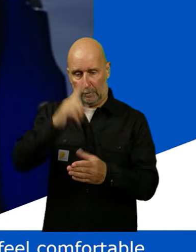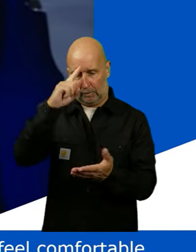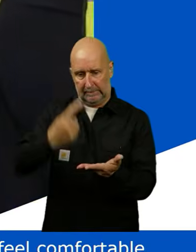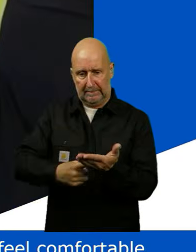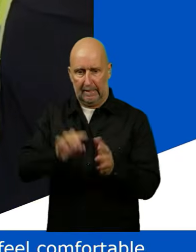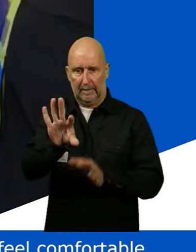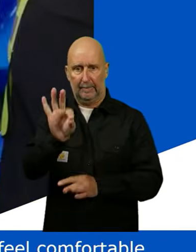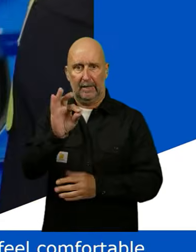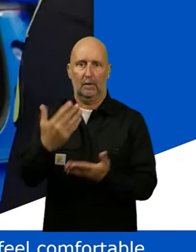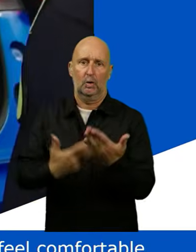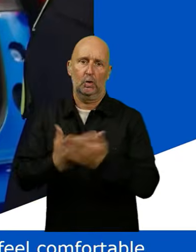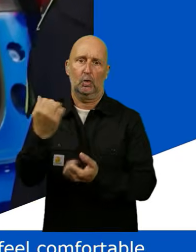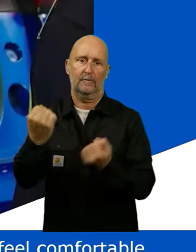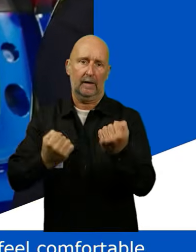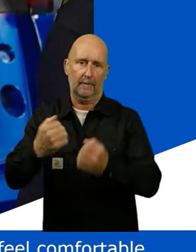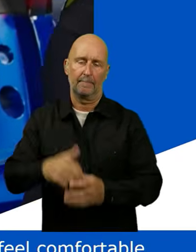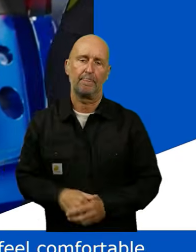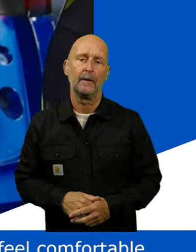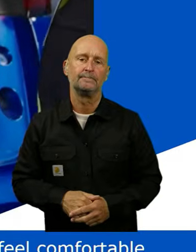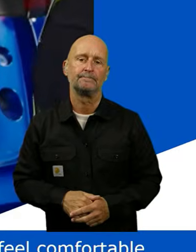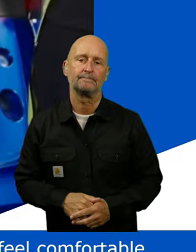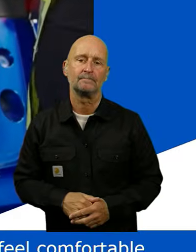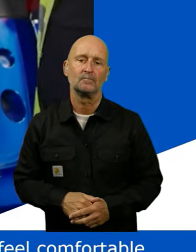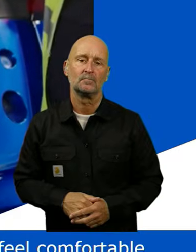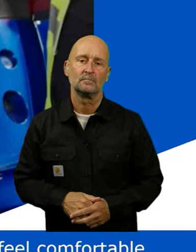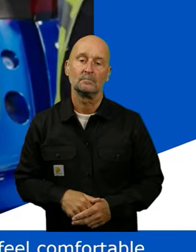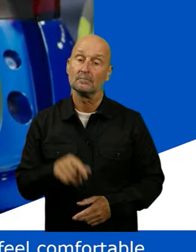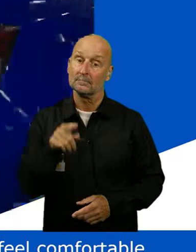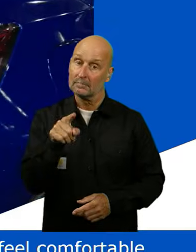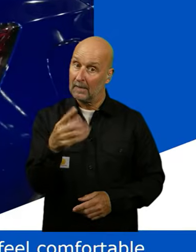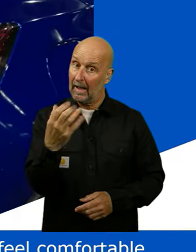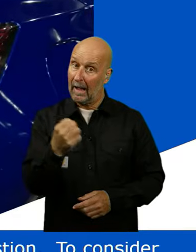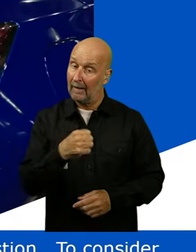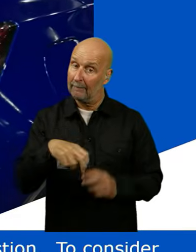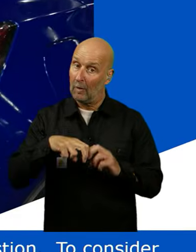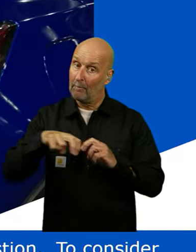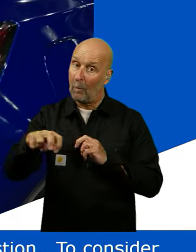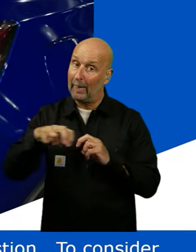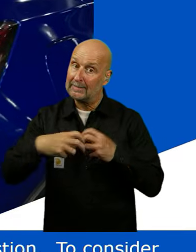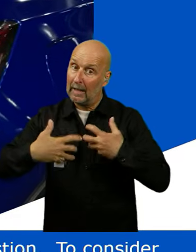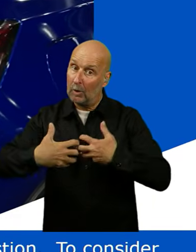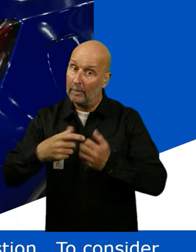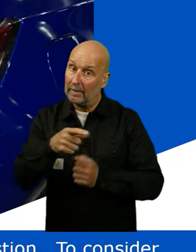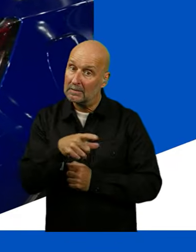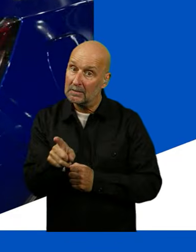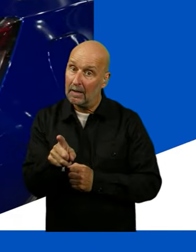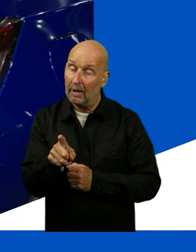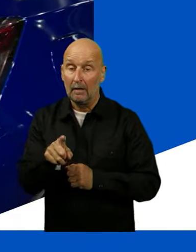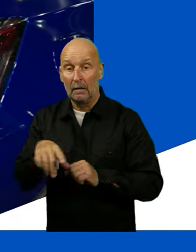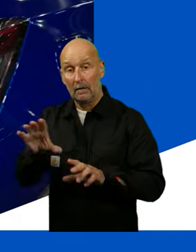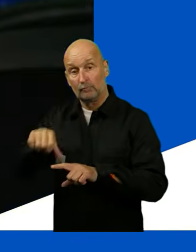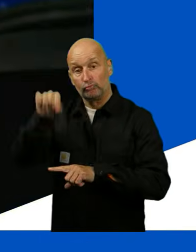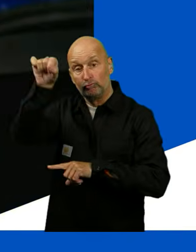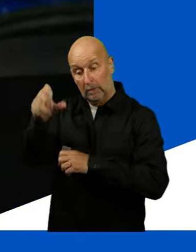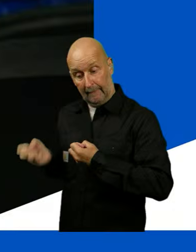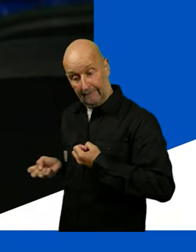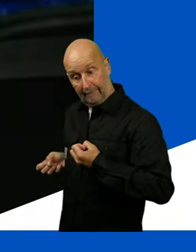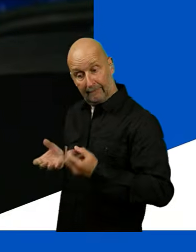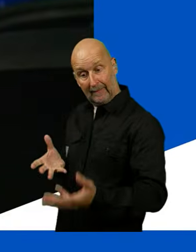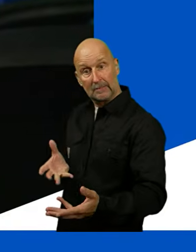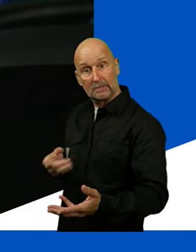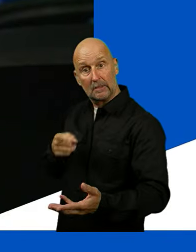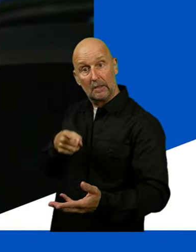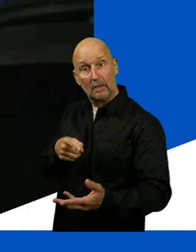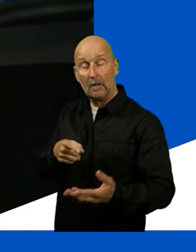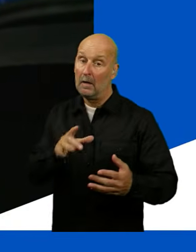vehicle. Do you use mobility equipment? Have you thought about how it's going to fit in the vehicle? Do you need to stow